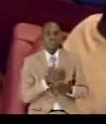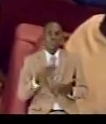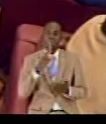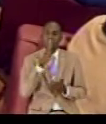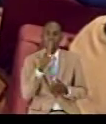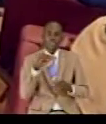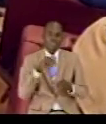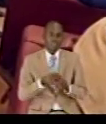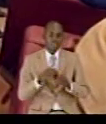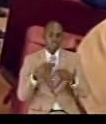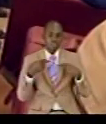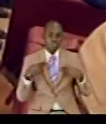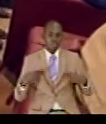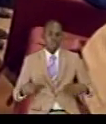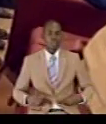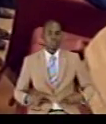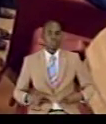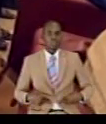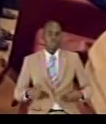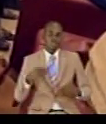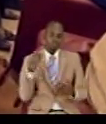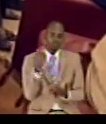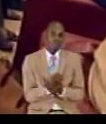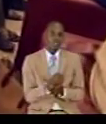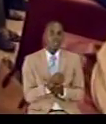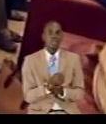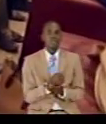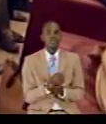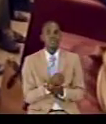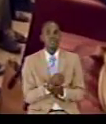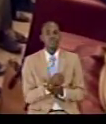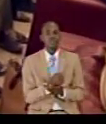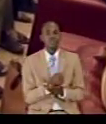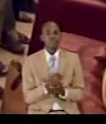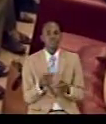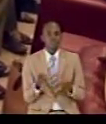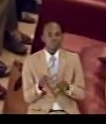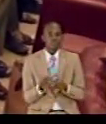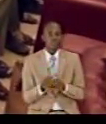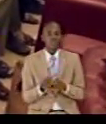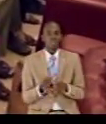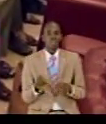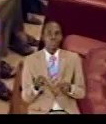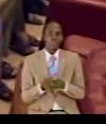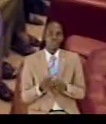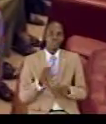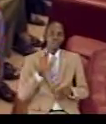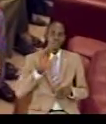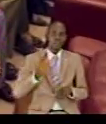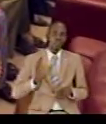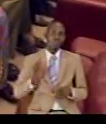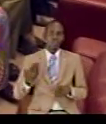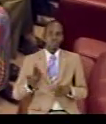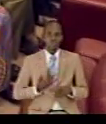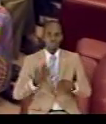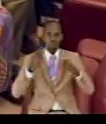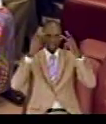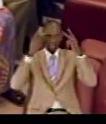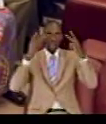in health. Amen. Even as thy soul